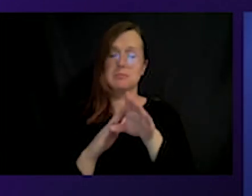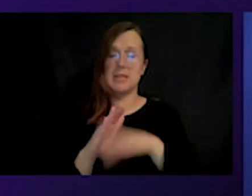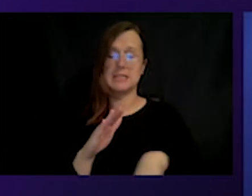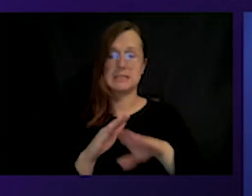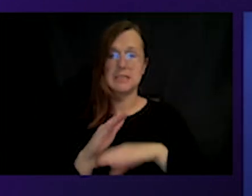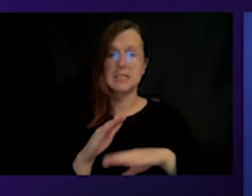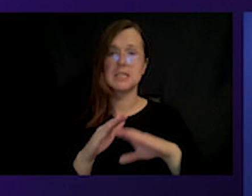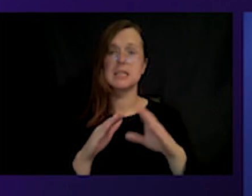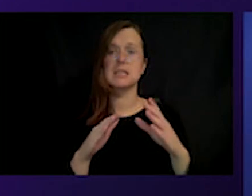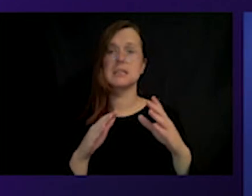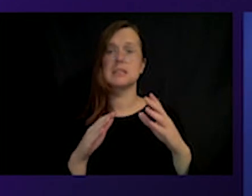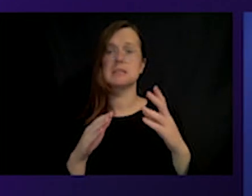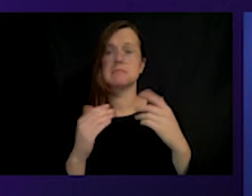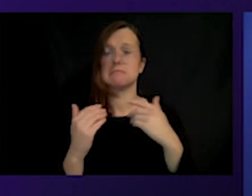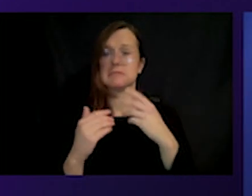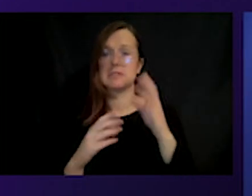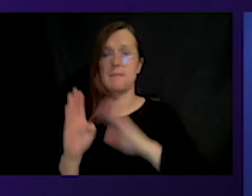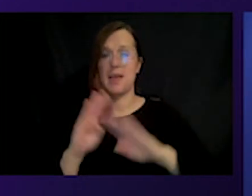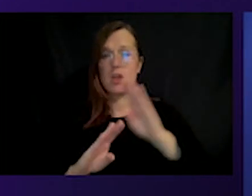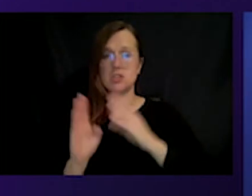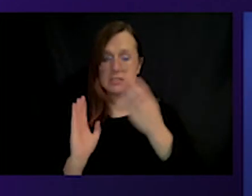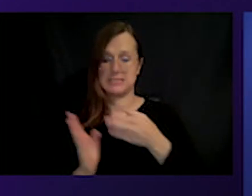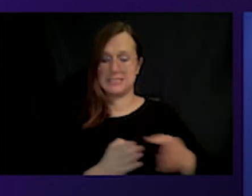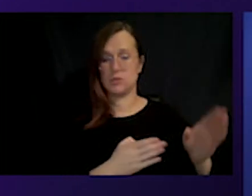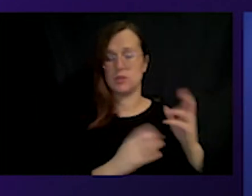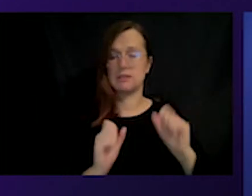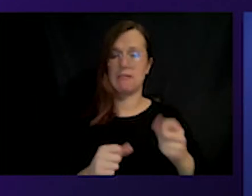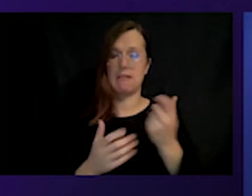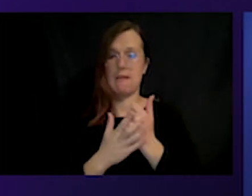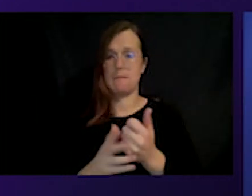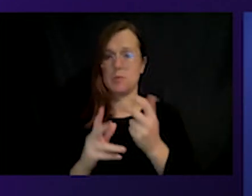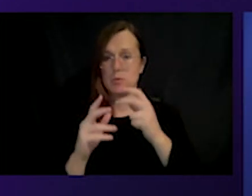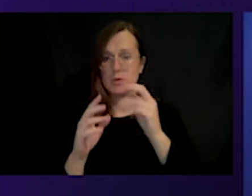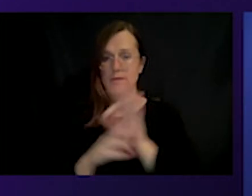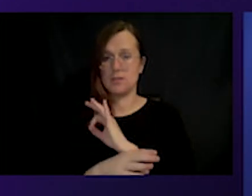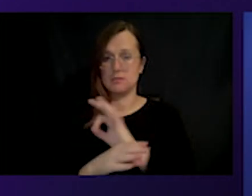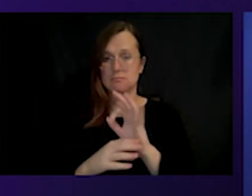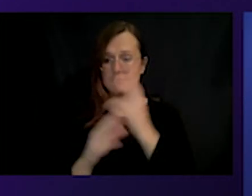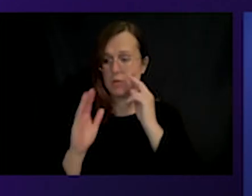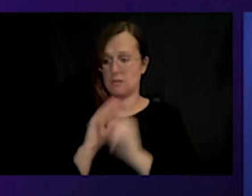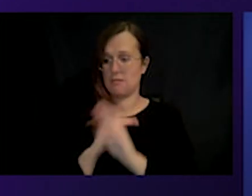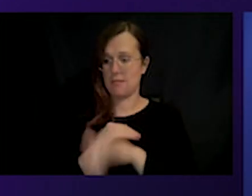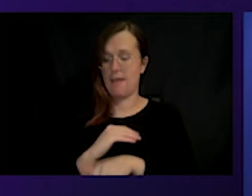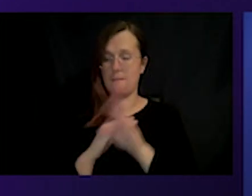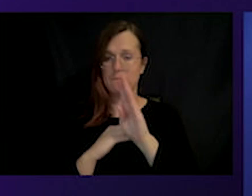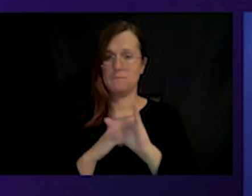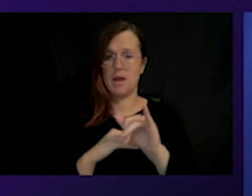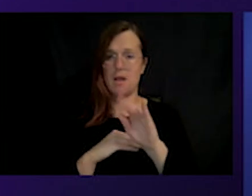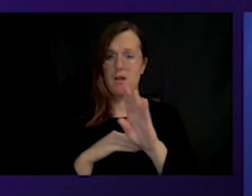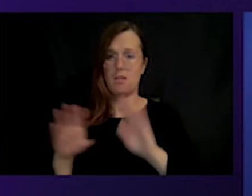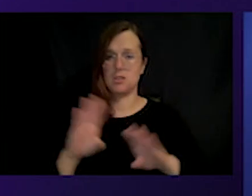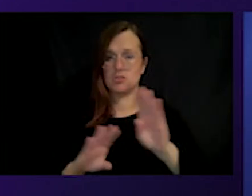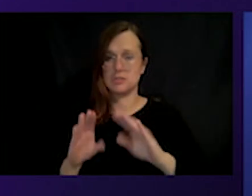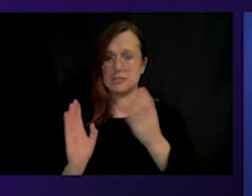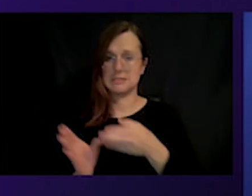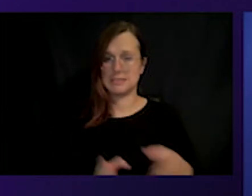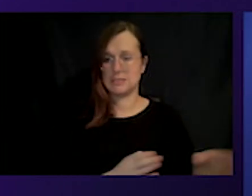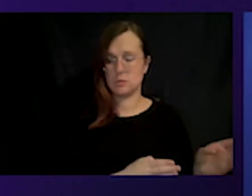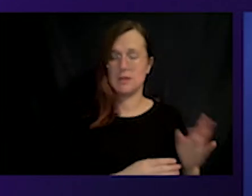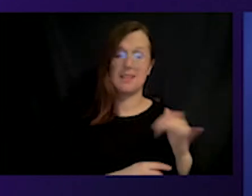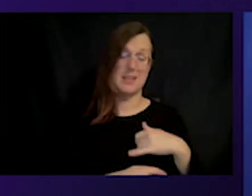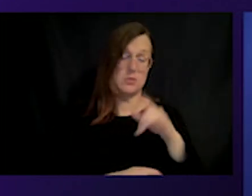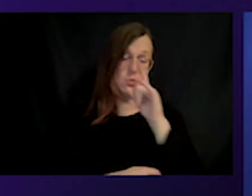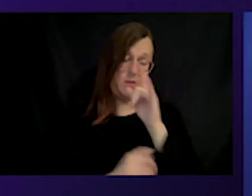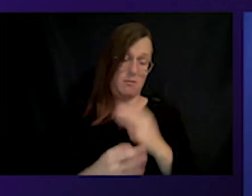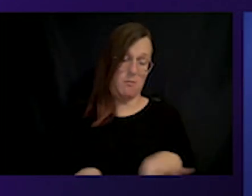biology sequence can help you predict the function of this biology sequence. And the function is very critical because you will know what type of